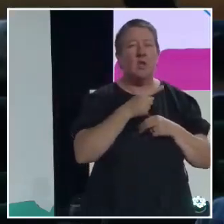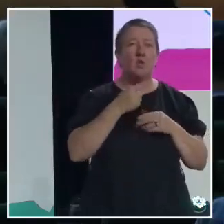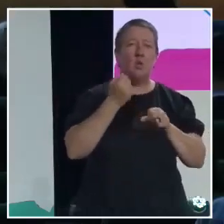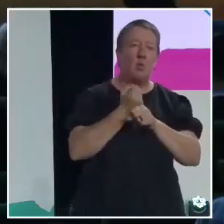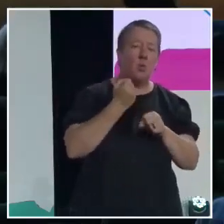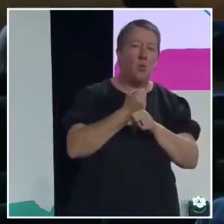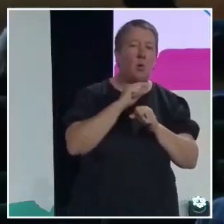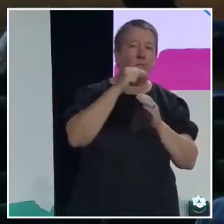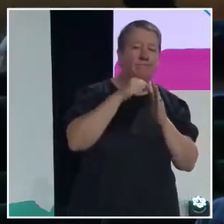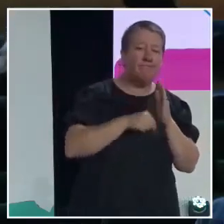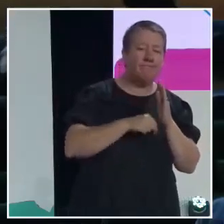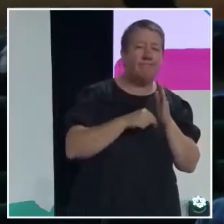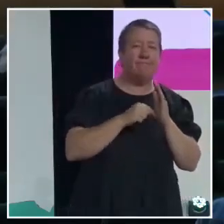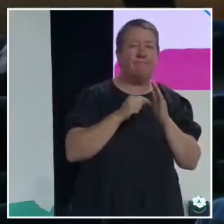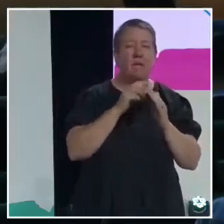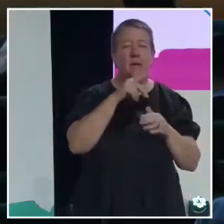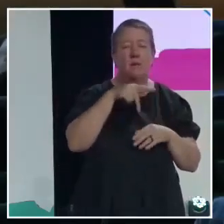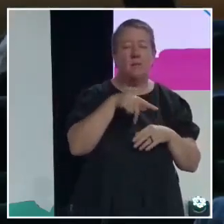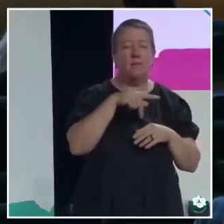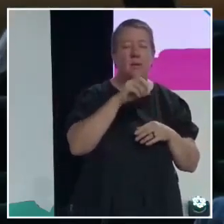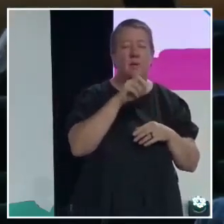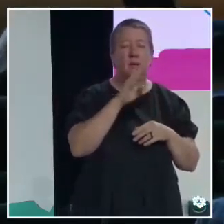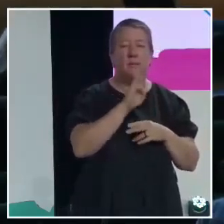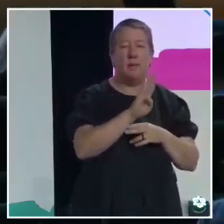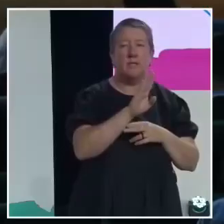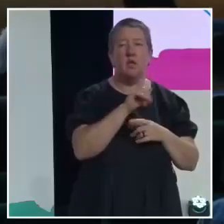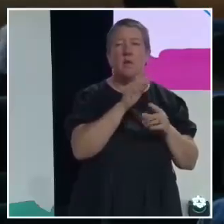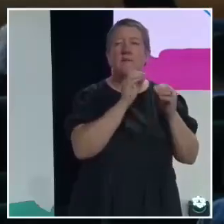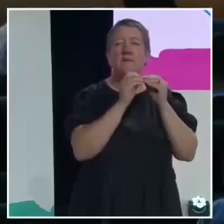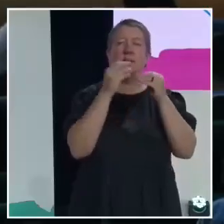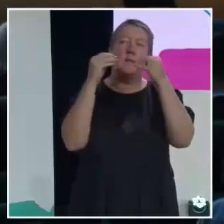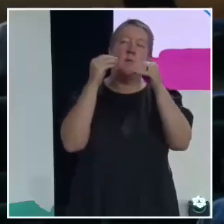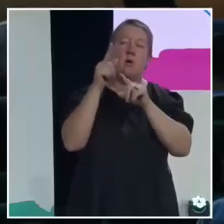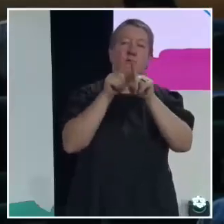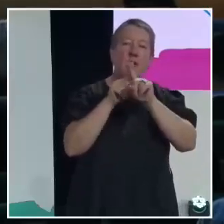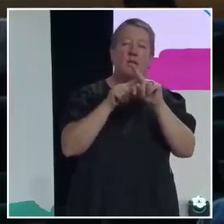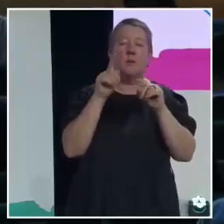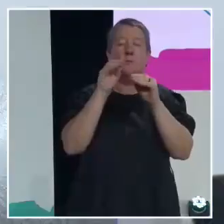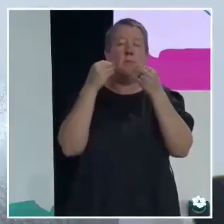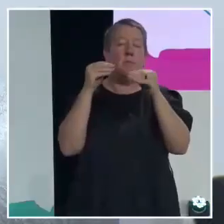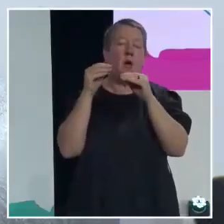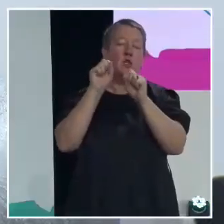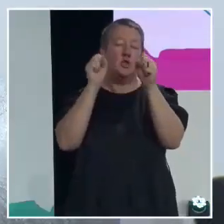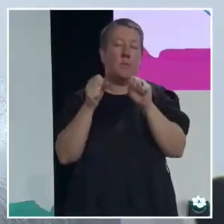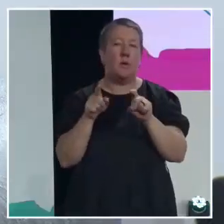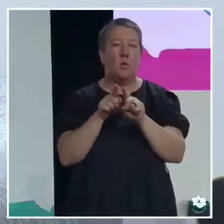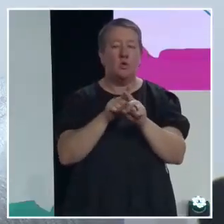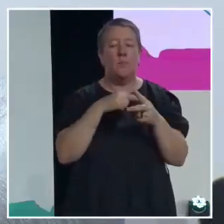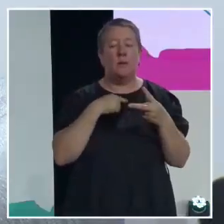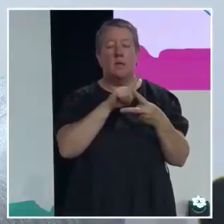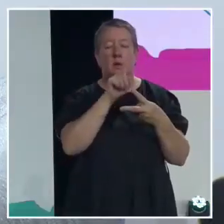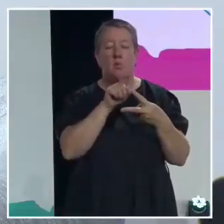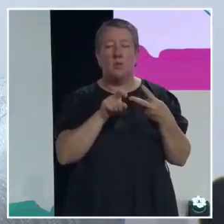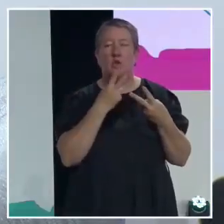on the role of PDBs, not only as fixing market failures, but also market shaping. My question goes on 2 very